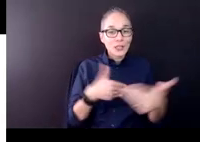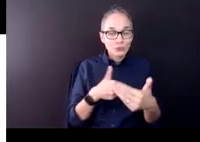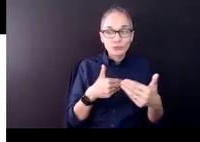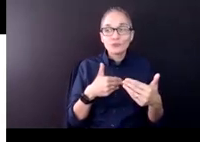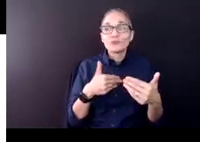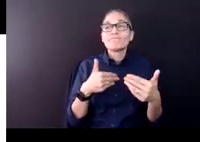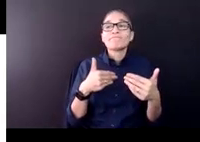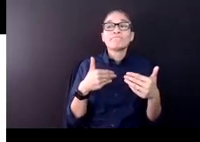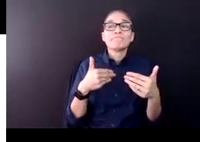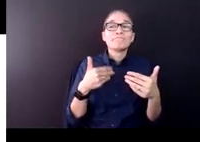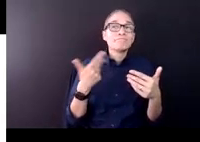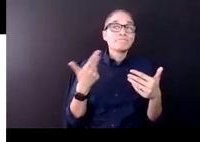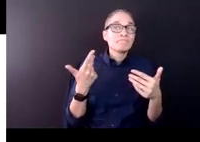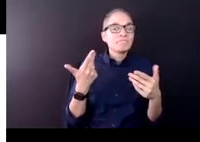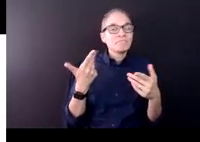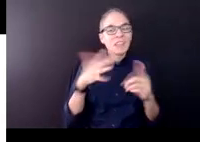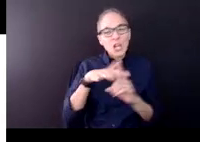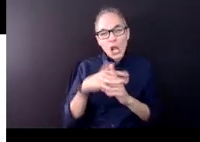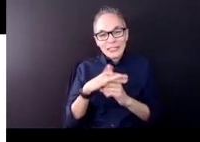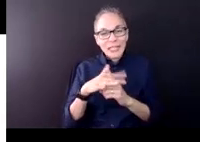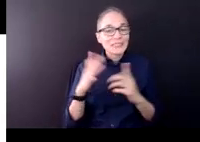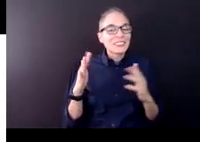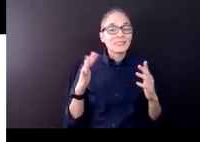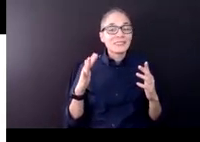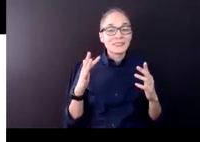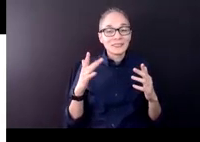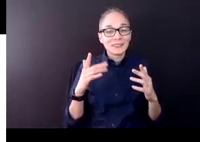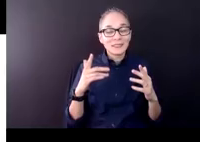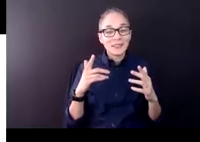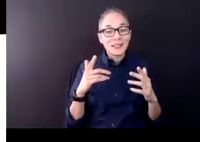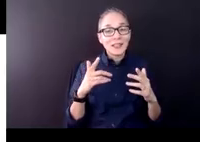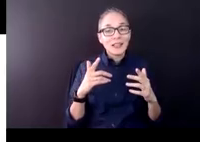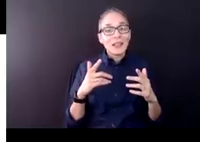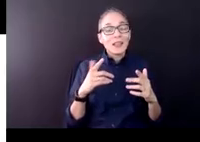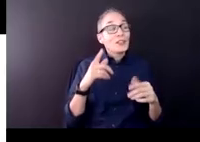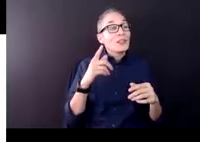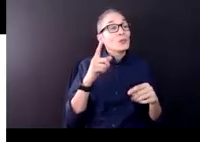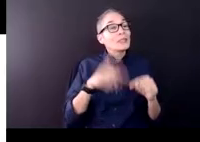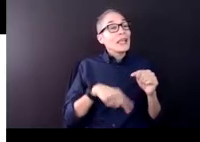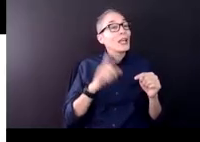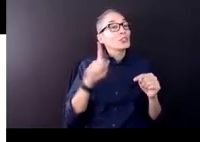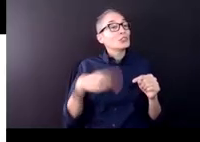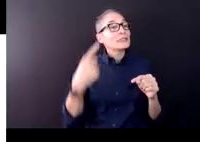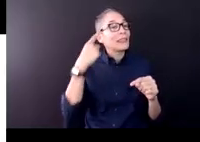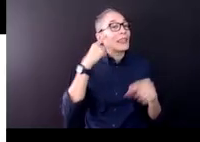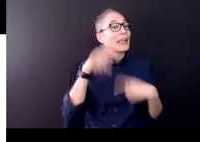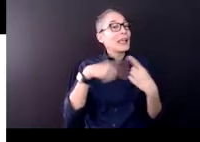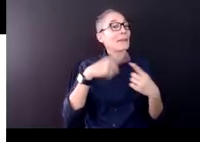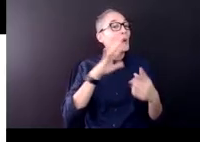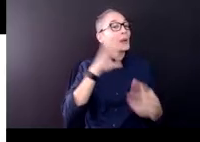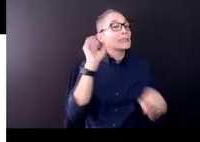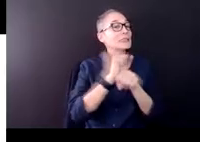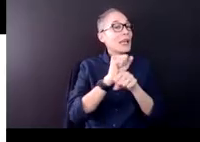AI. We can't just stop with assignment design. We also have to think about the